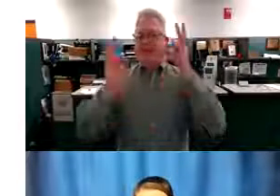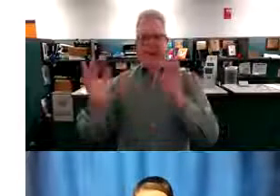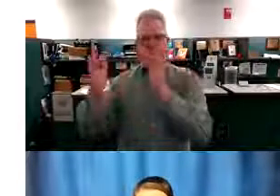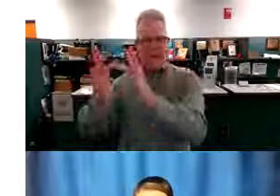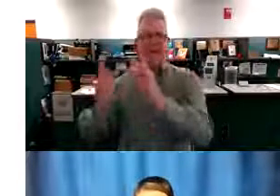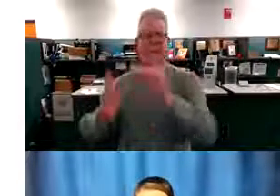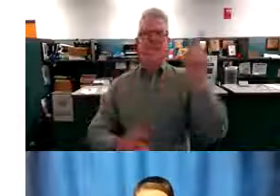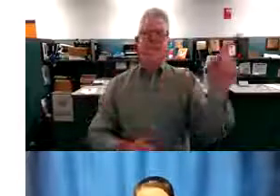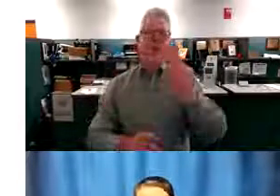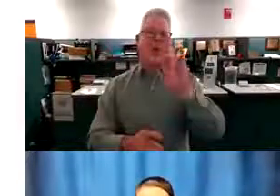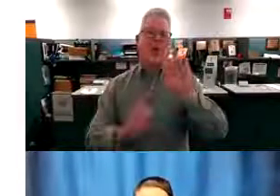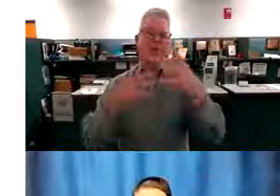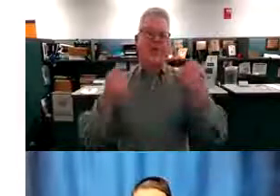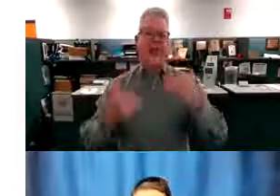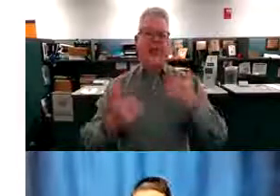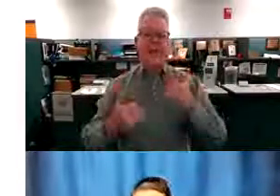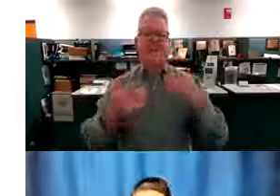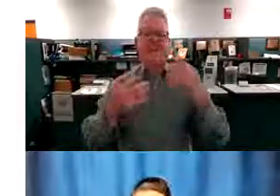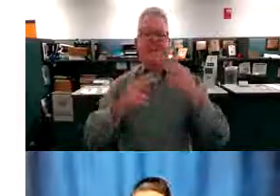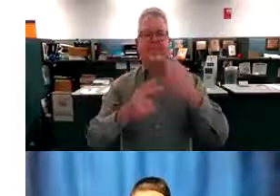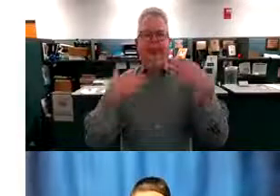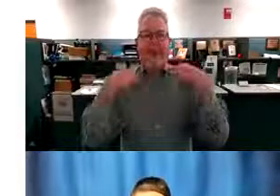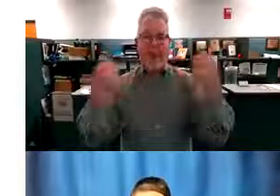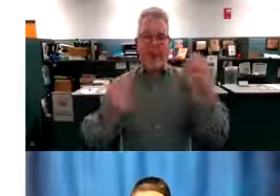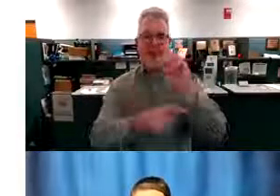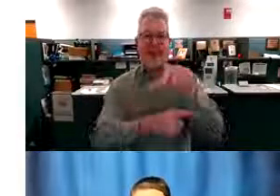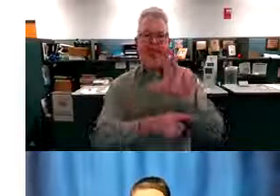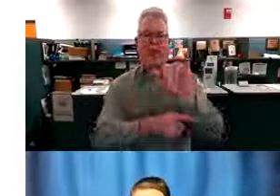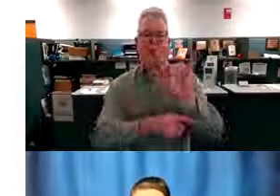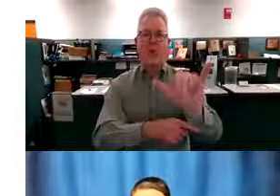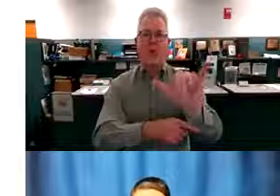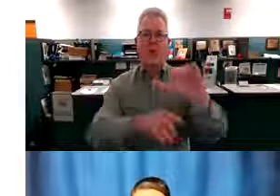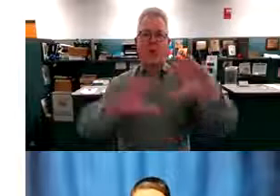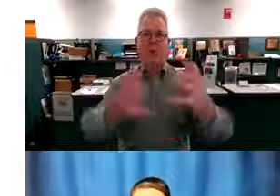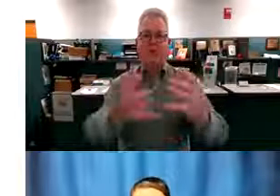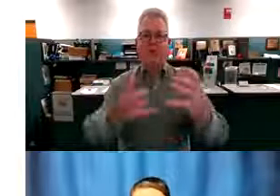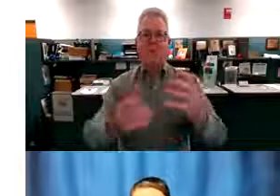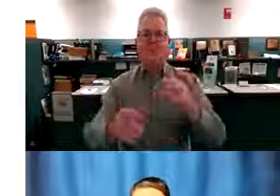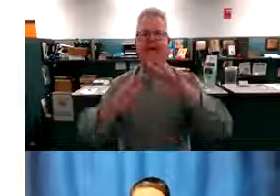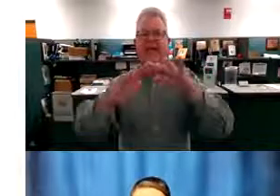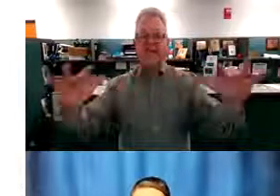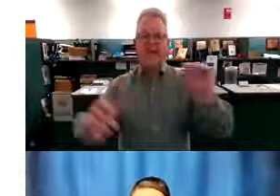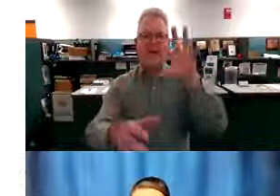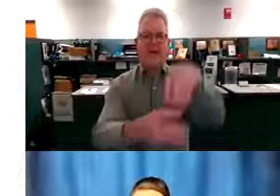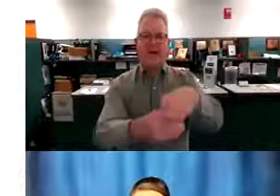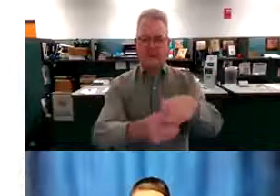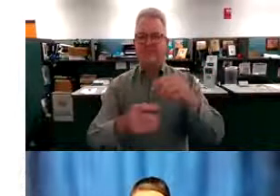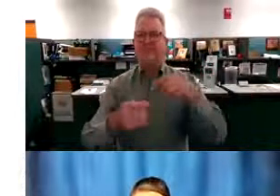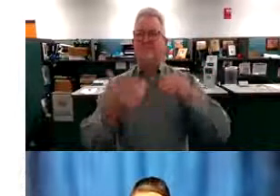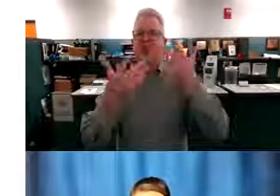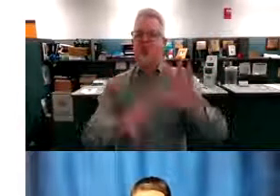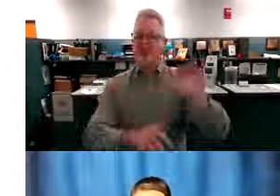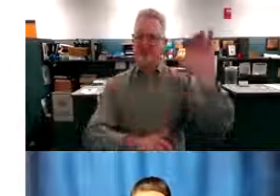to navigate the system. So I decided to reach out to the Department of Health, and talking to the equity